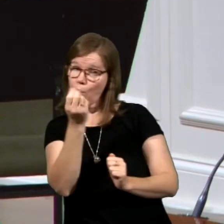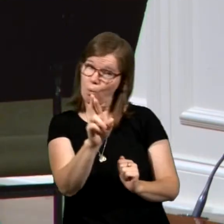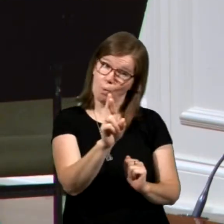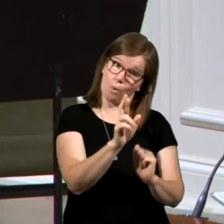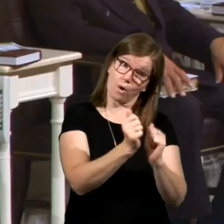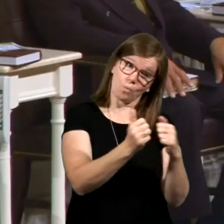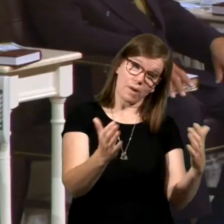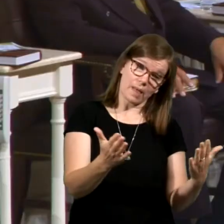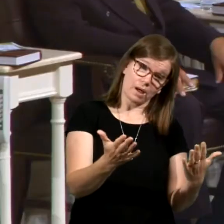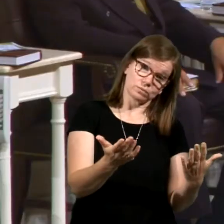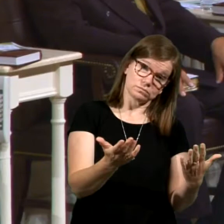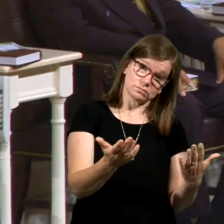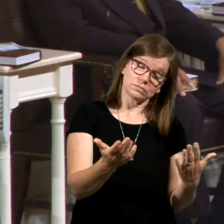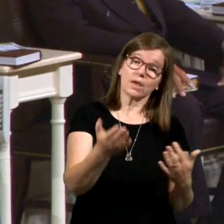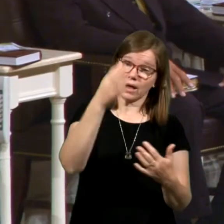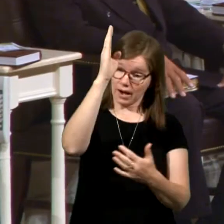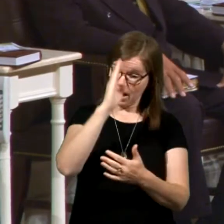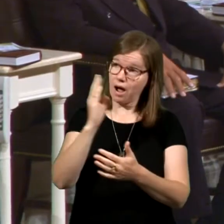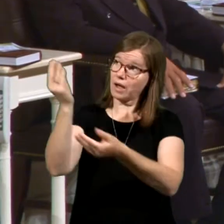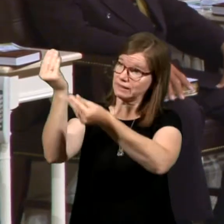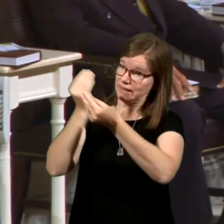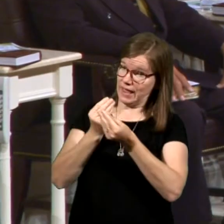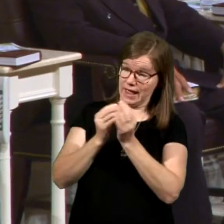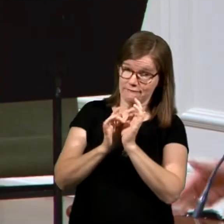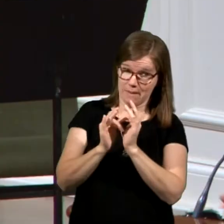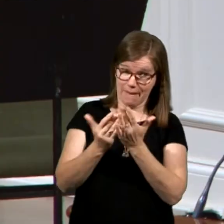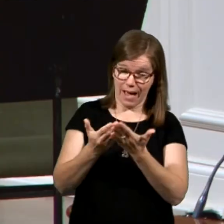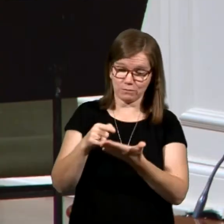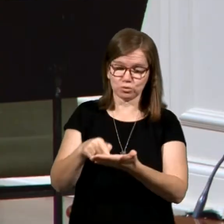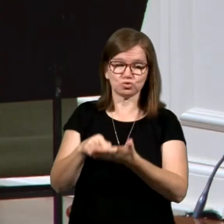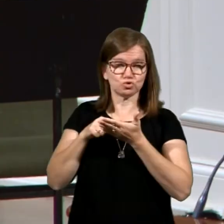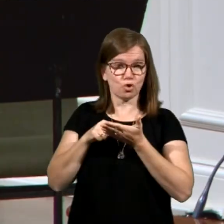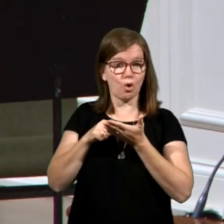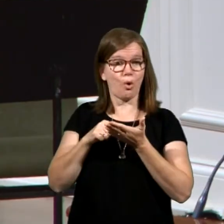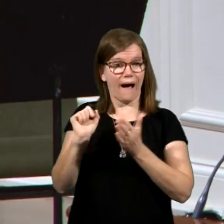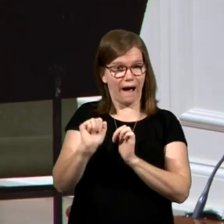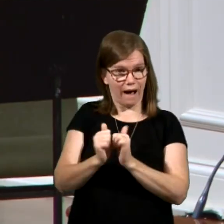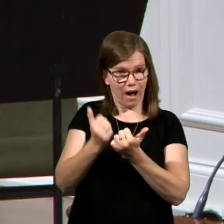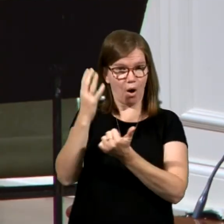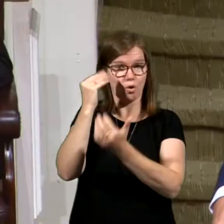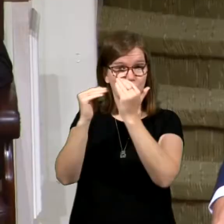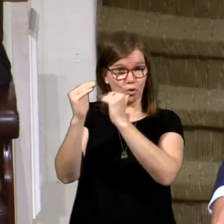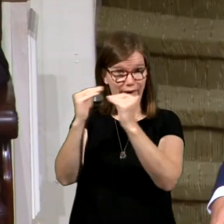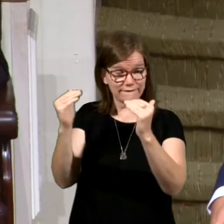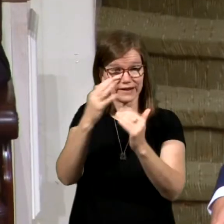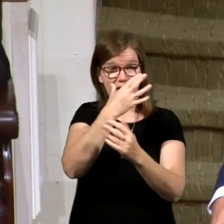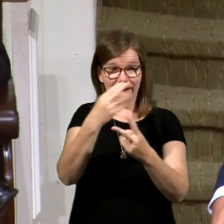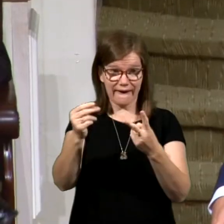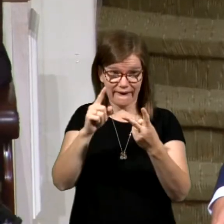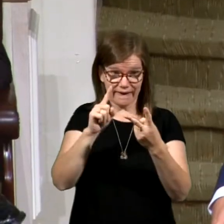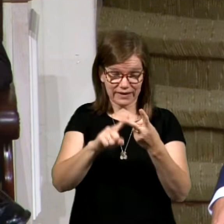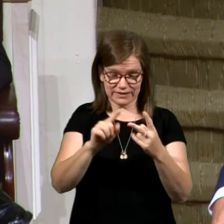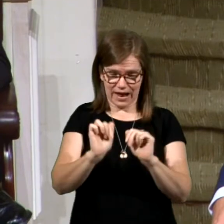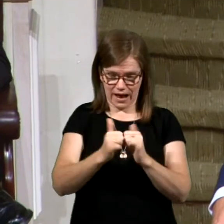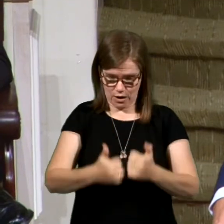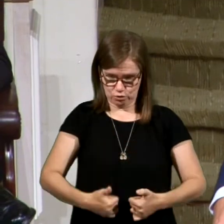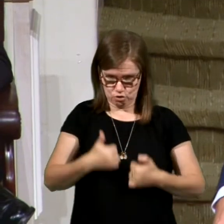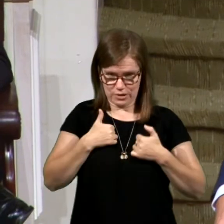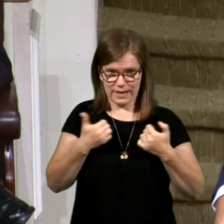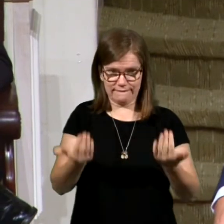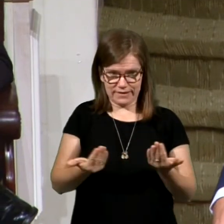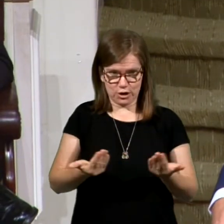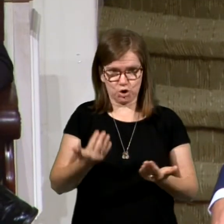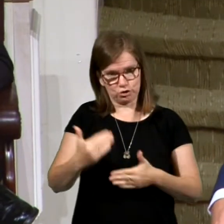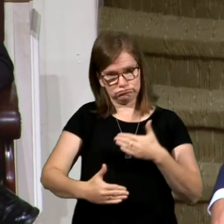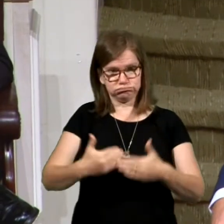Well, God gave us the Bible to show us how we could go to heaven and then how we could live while we wait to go there, whenever that may be. I